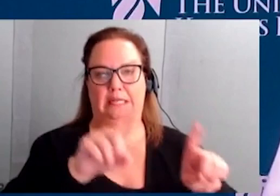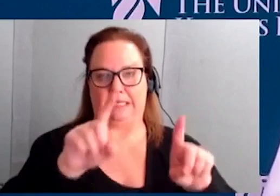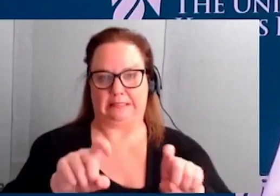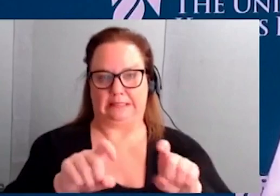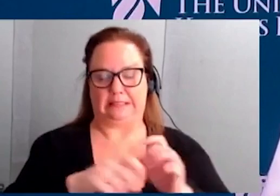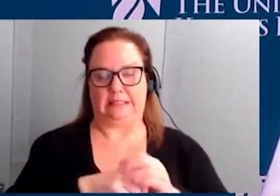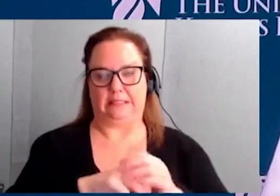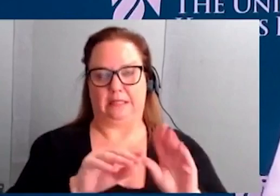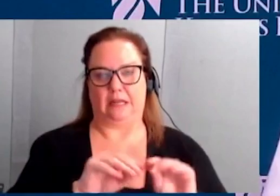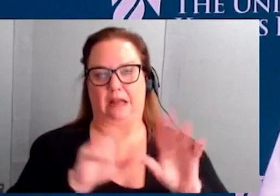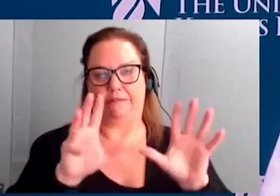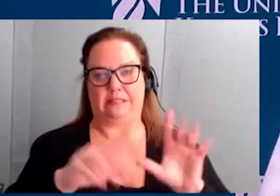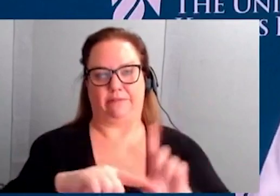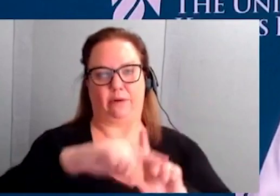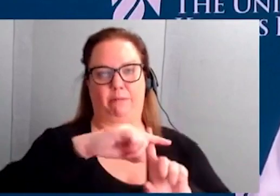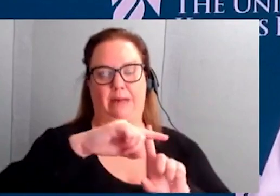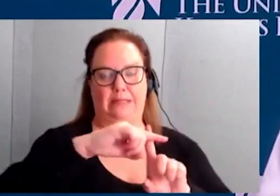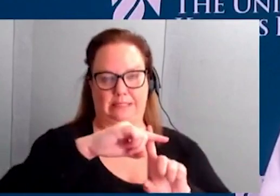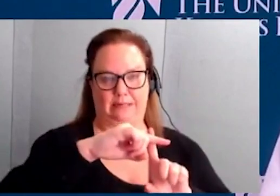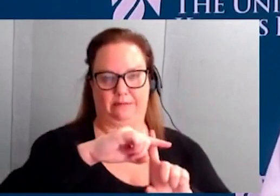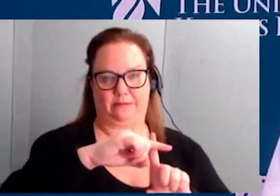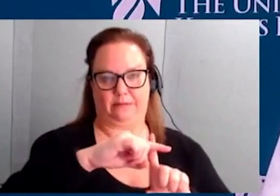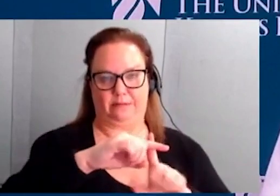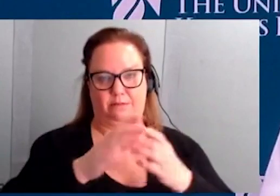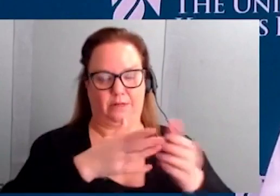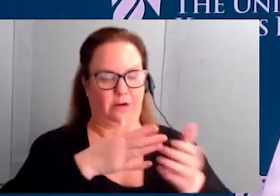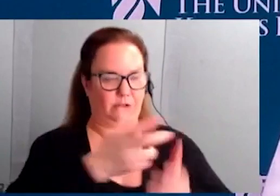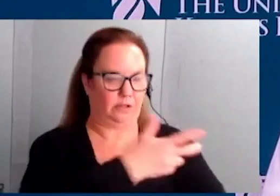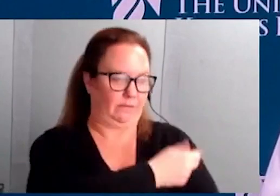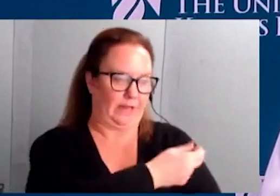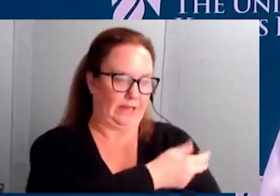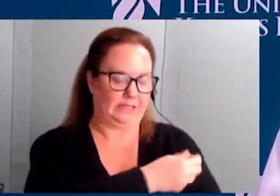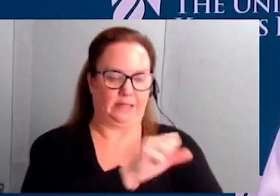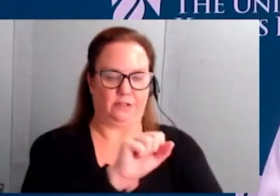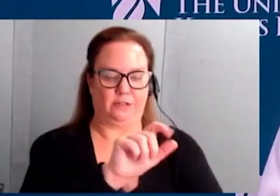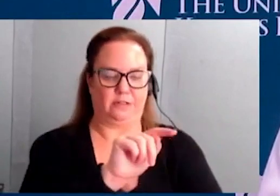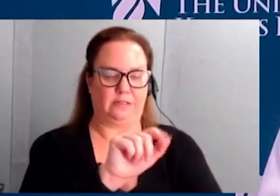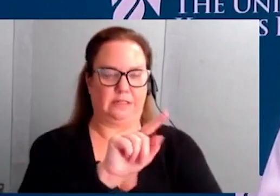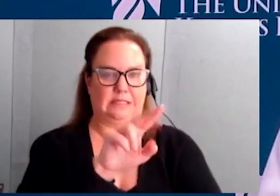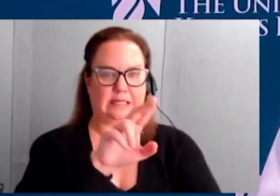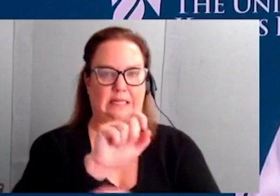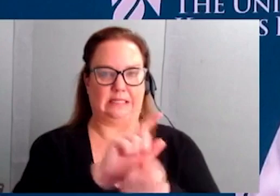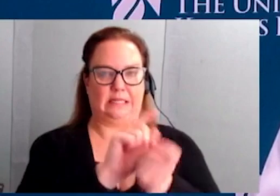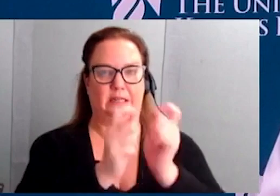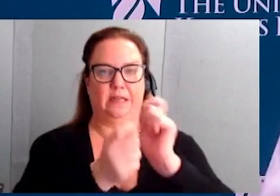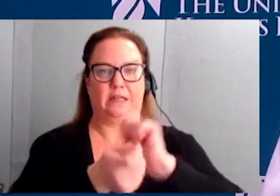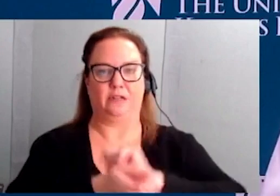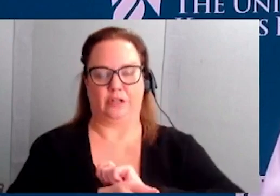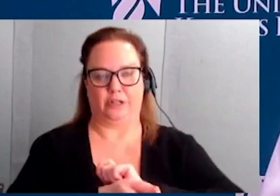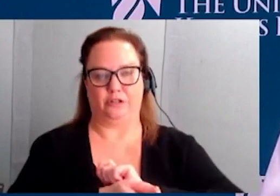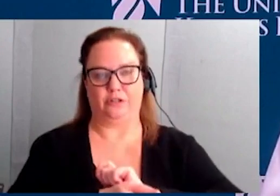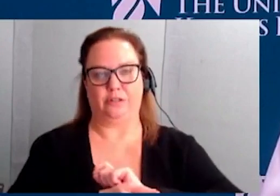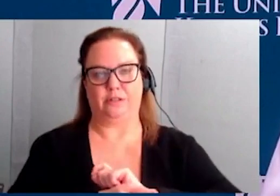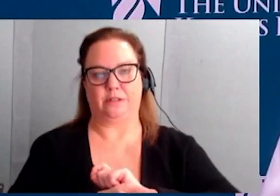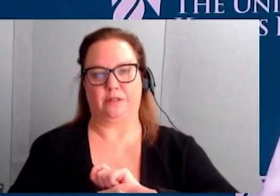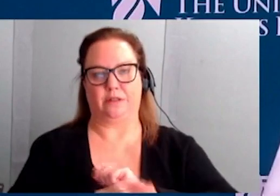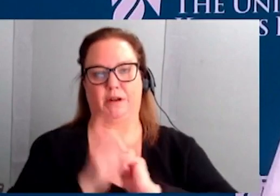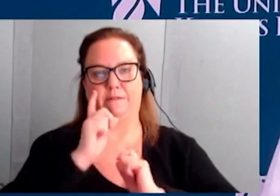Obviously, if they're positive, regardless of vaccination status, it changes more for the